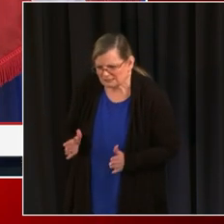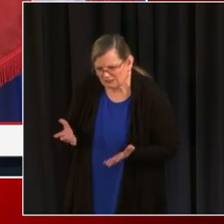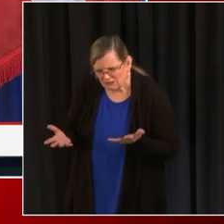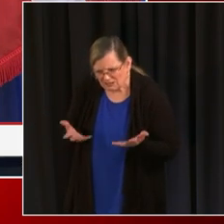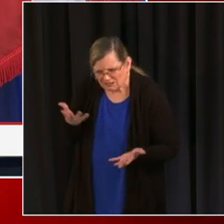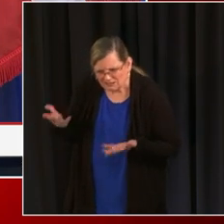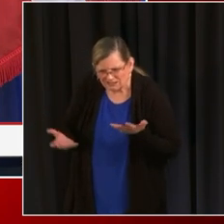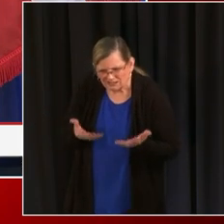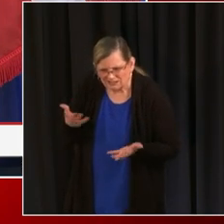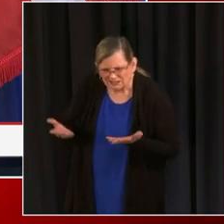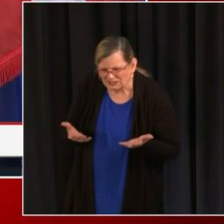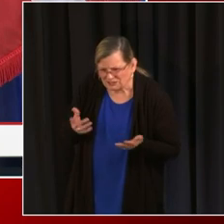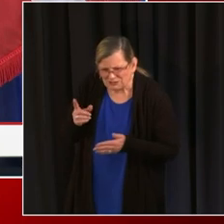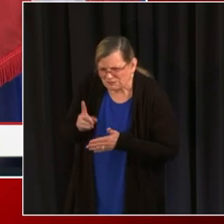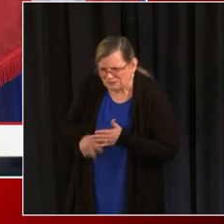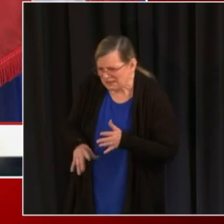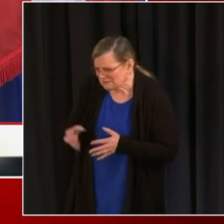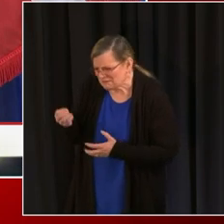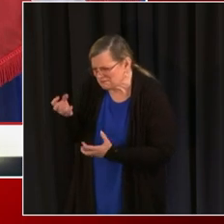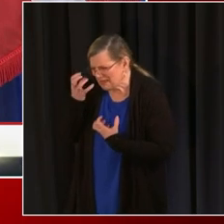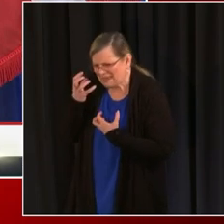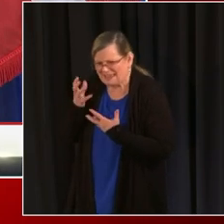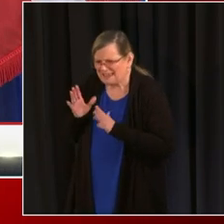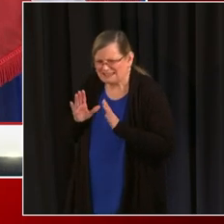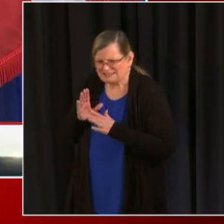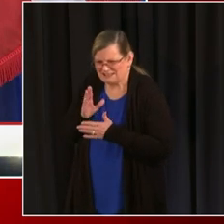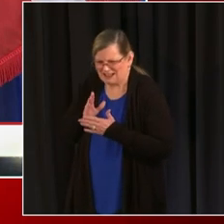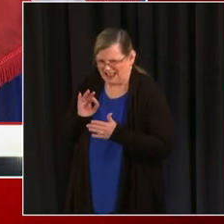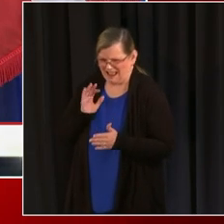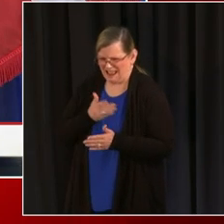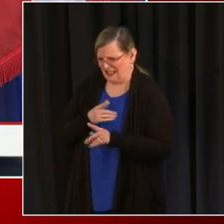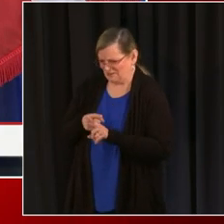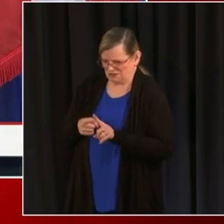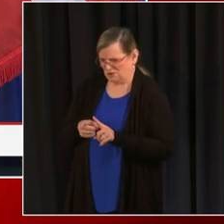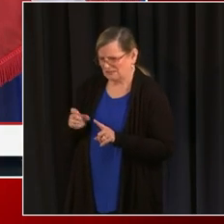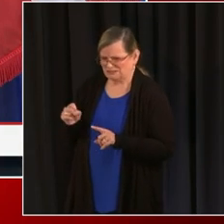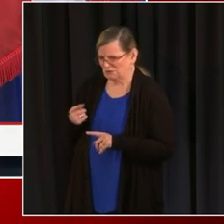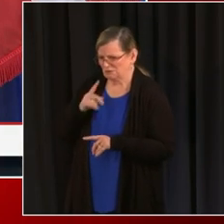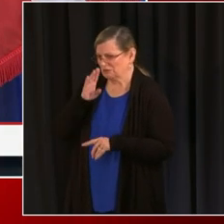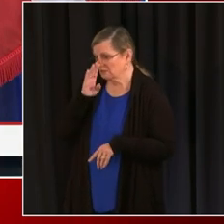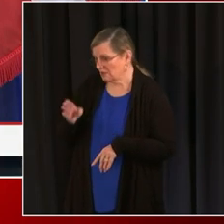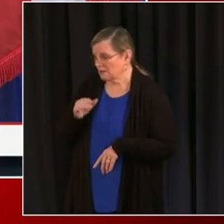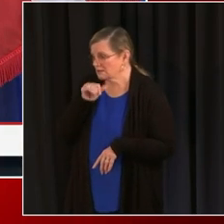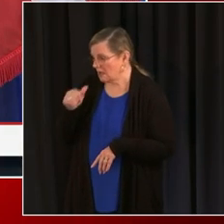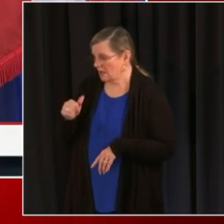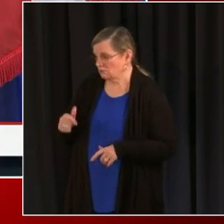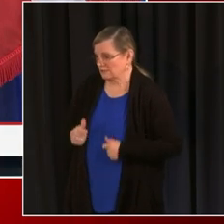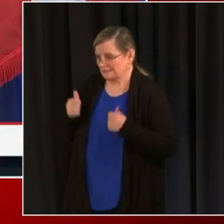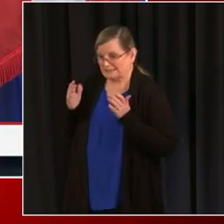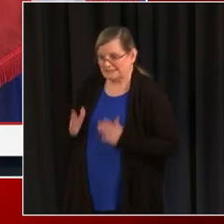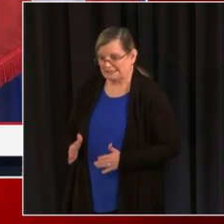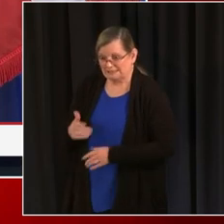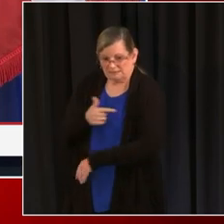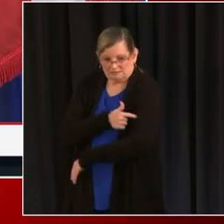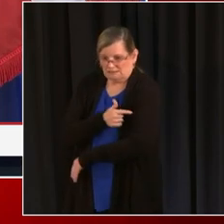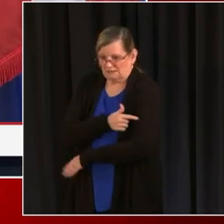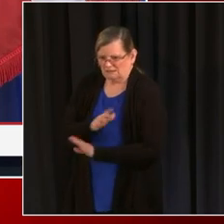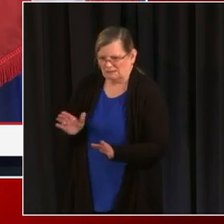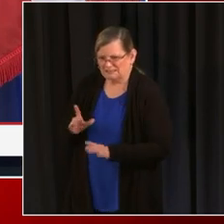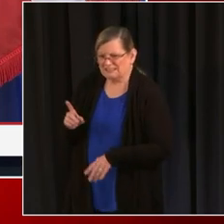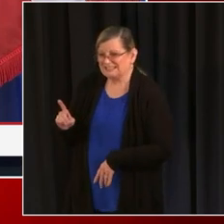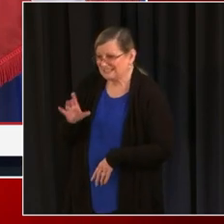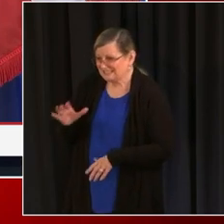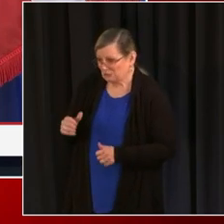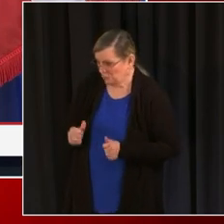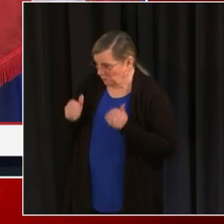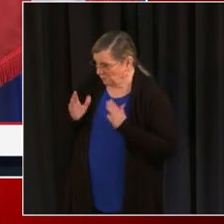half probably, are not DC residents. And then that contributes to Amanda's question about people's anxiety about